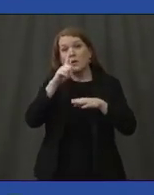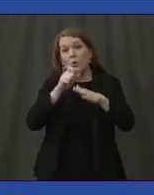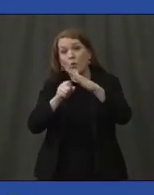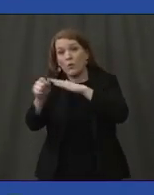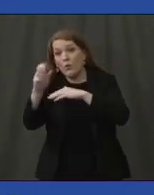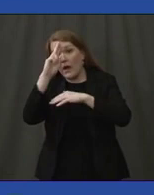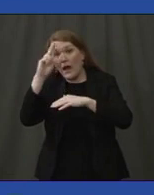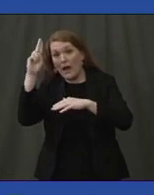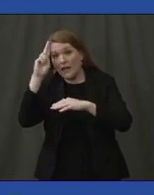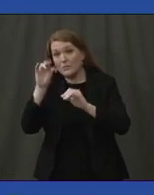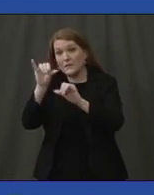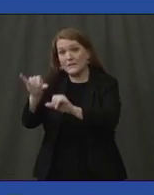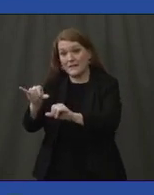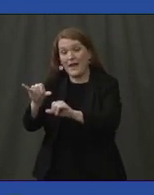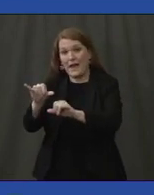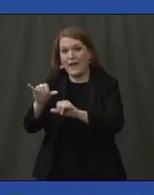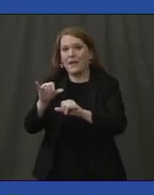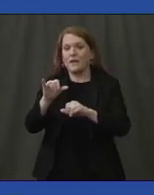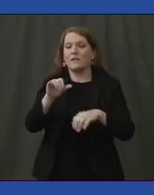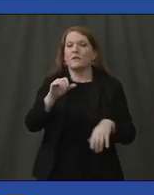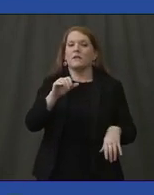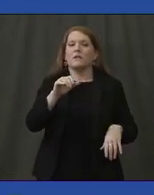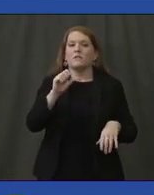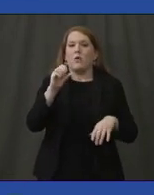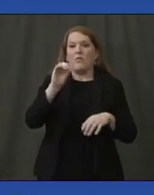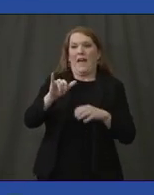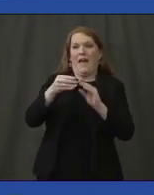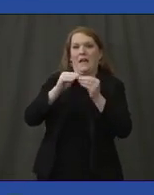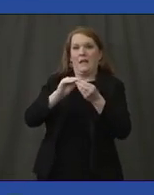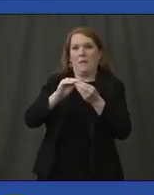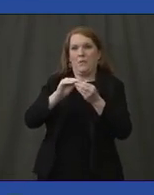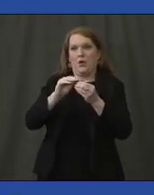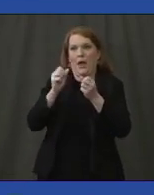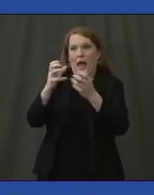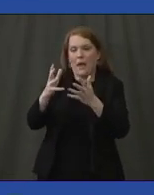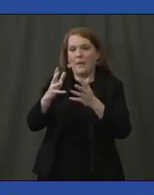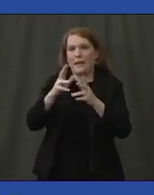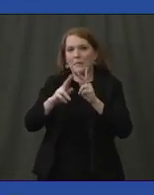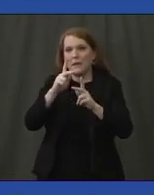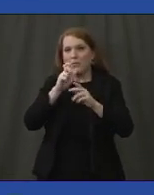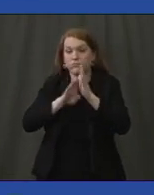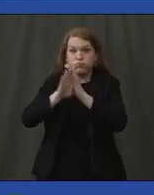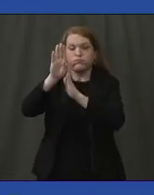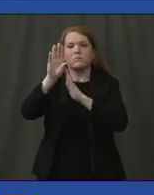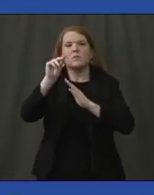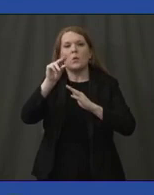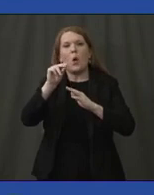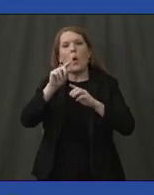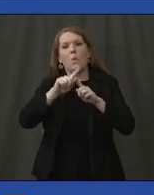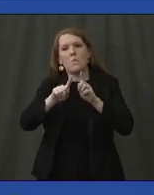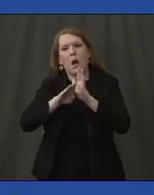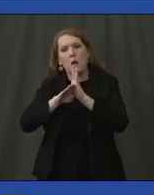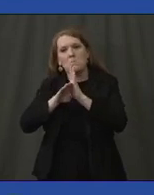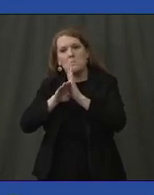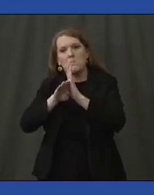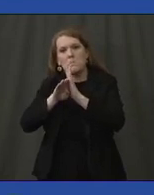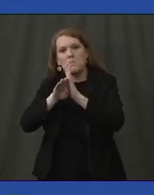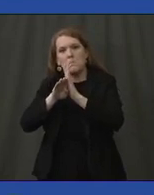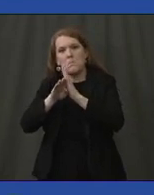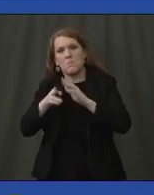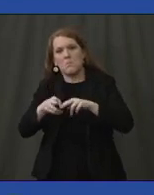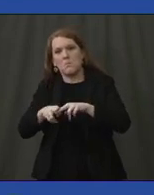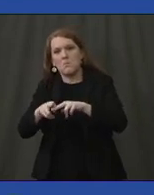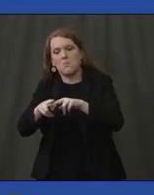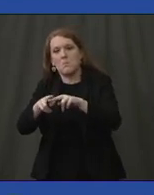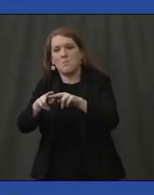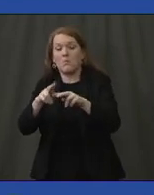people hospitalized. That's a number, again, that's going up not exponentially, but going up on a linear basis, which is, I think,